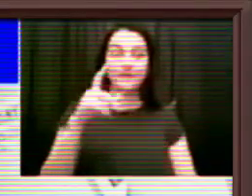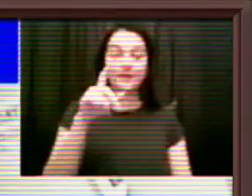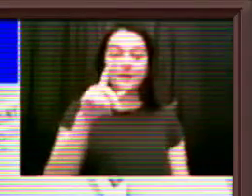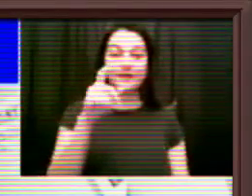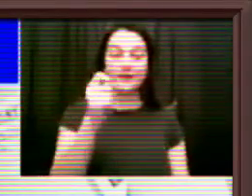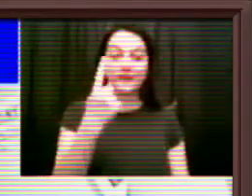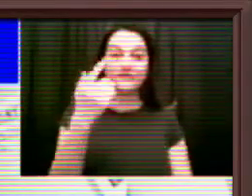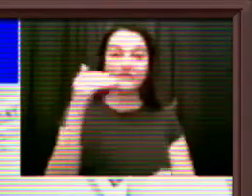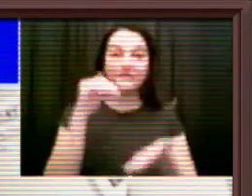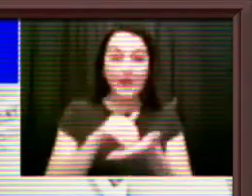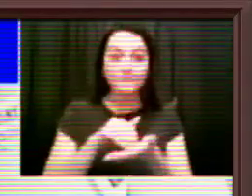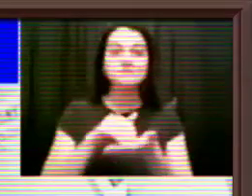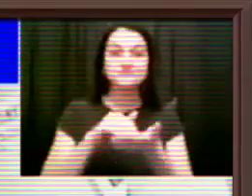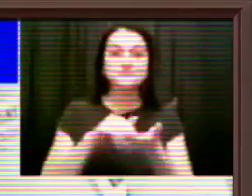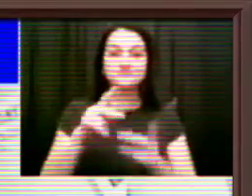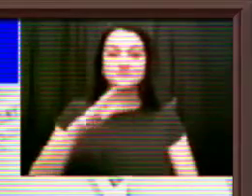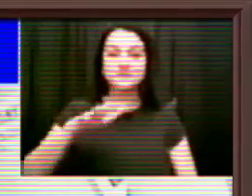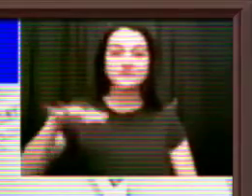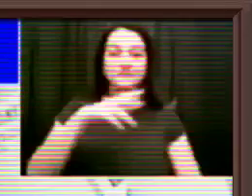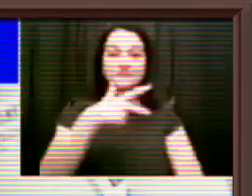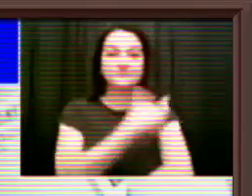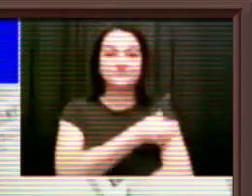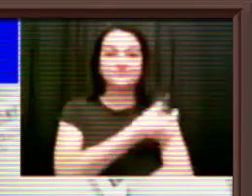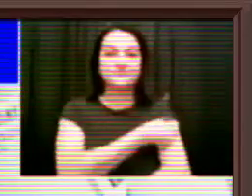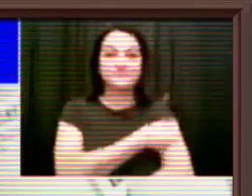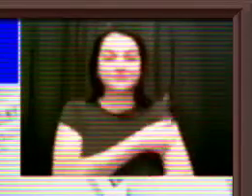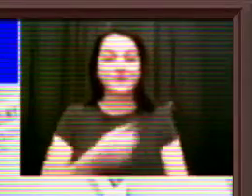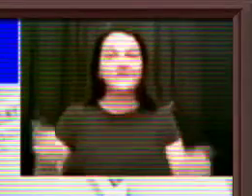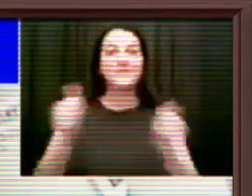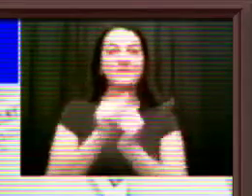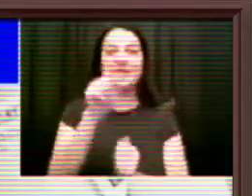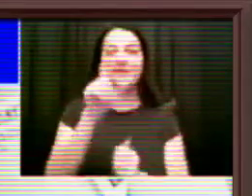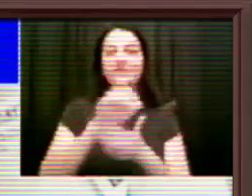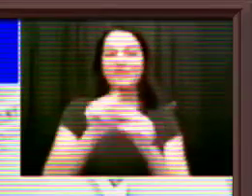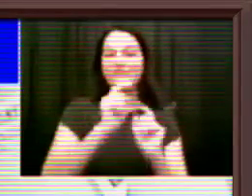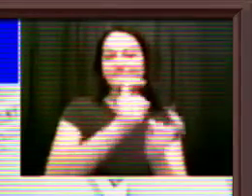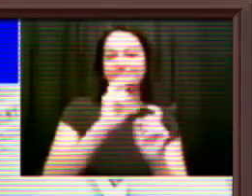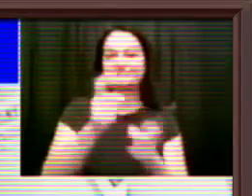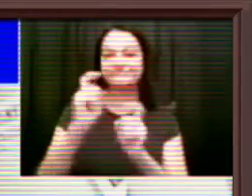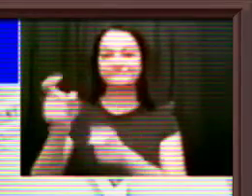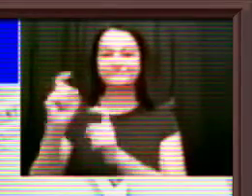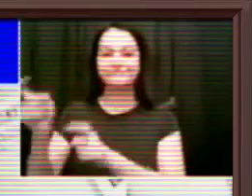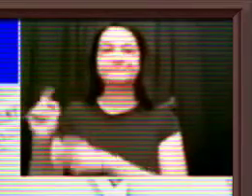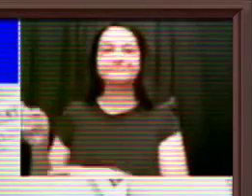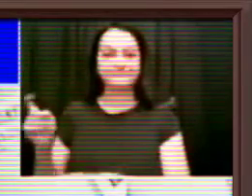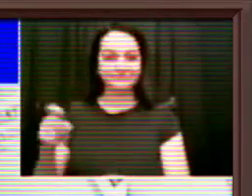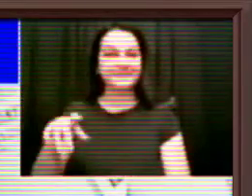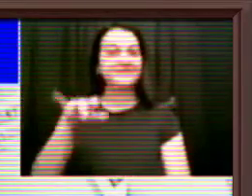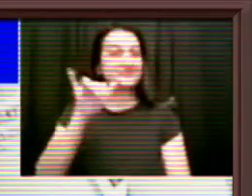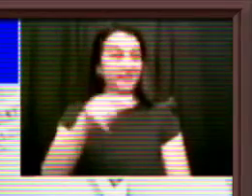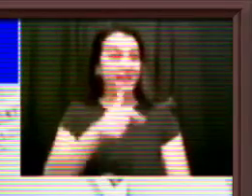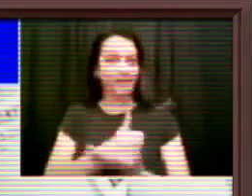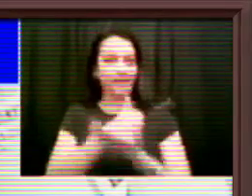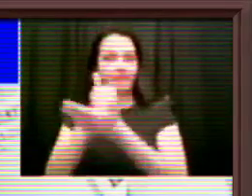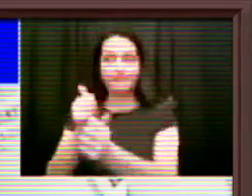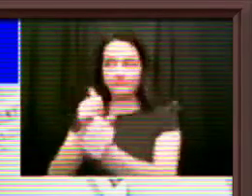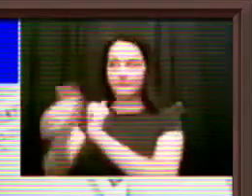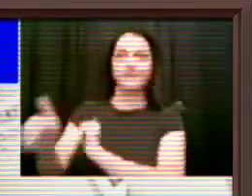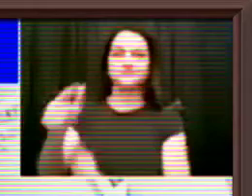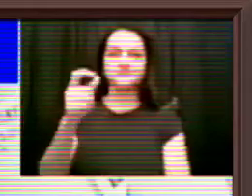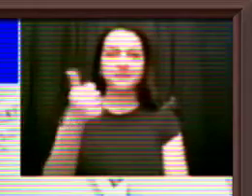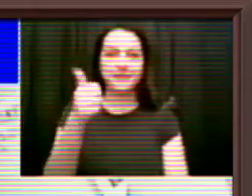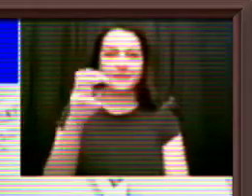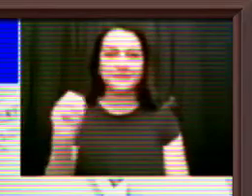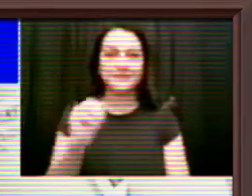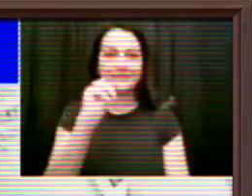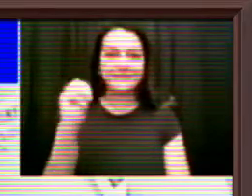I mean, what can I say? What can I say that I haven't already said continuously? First